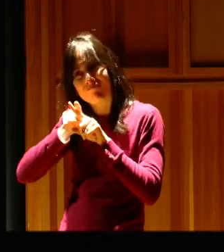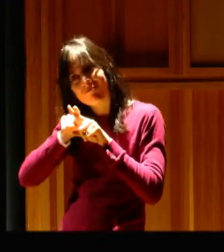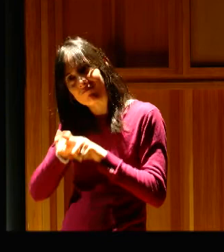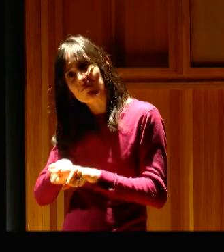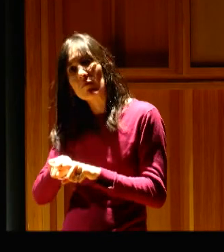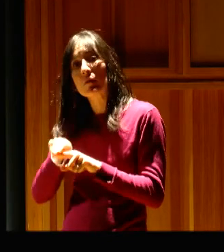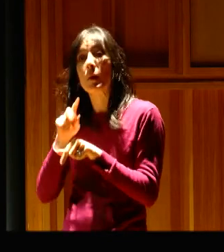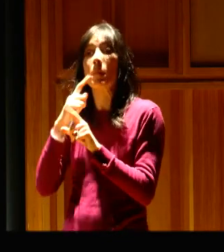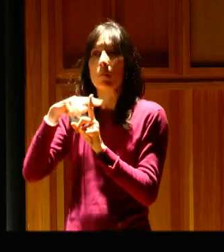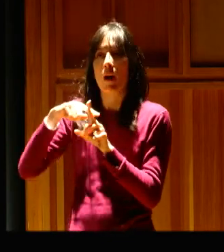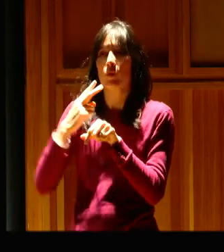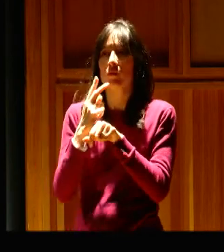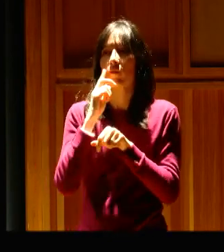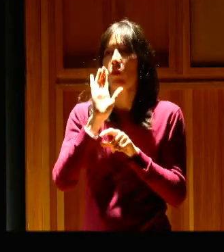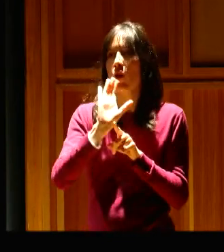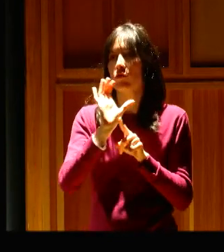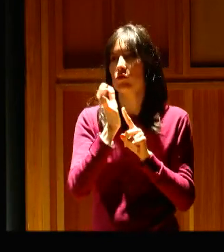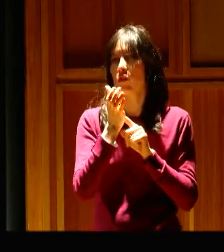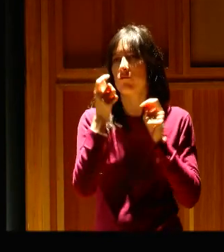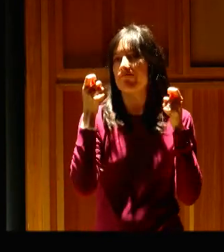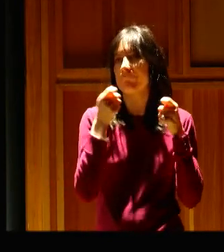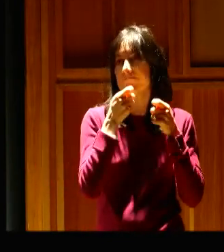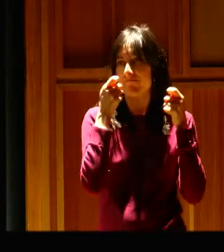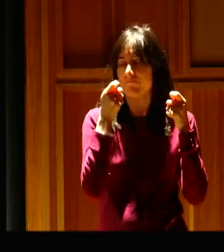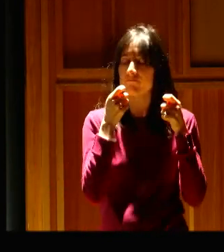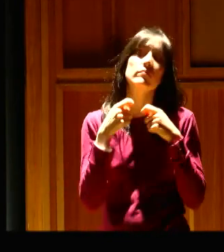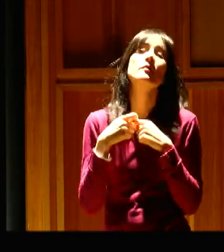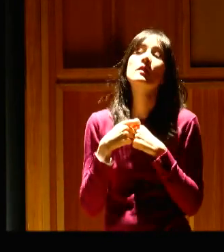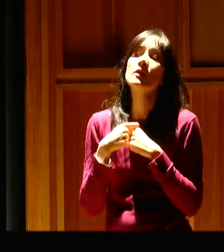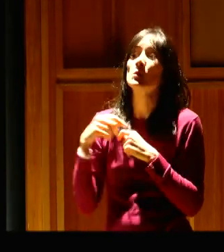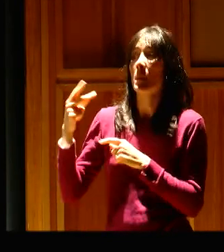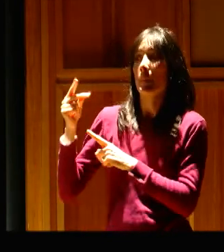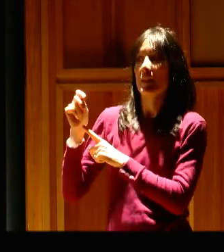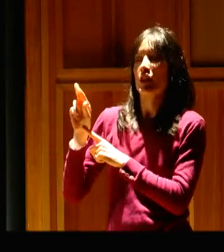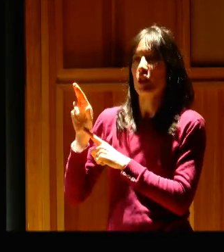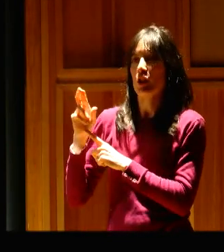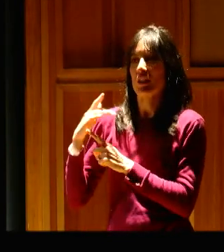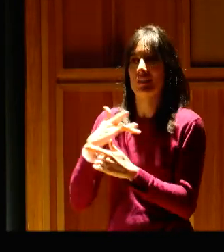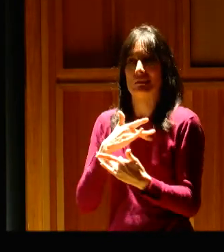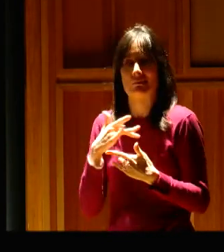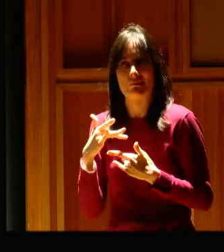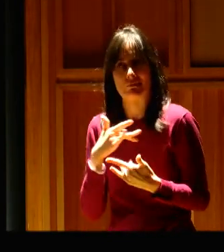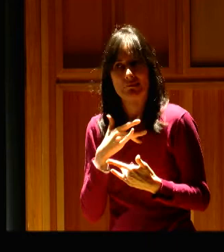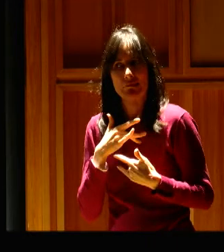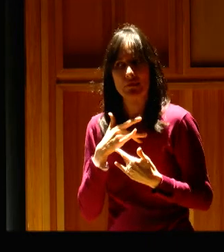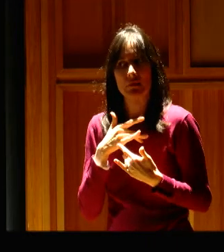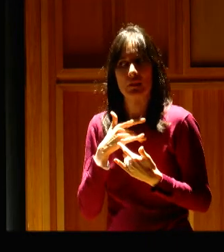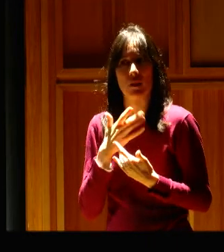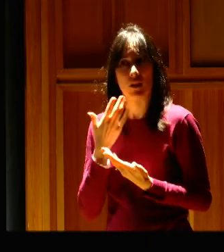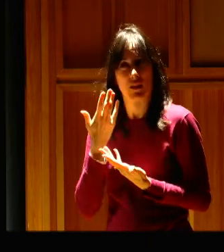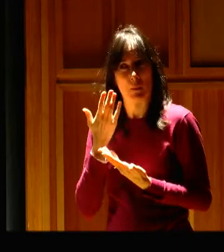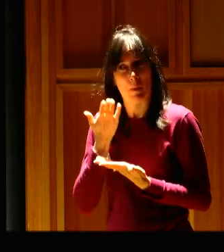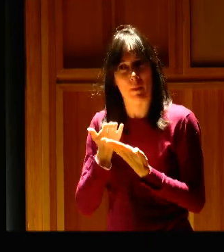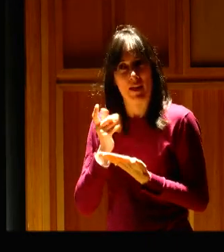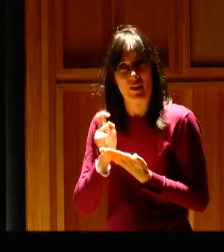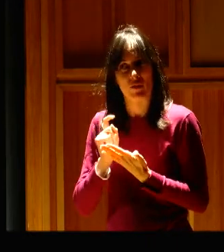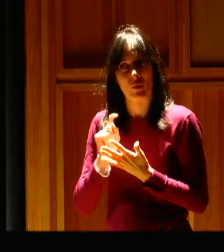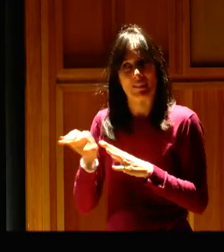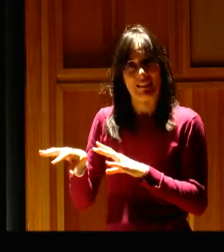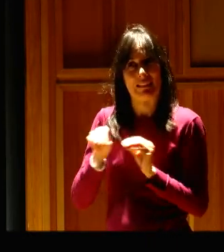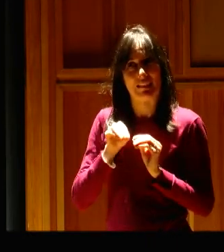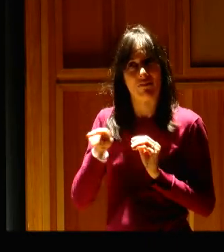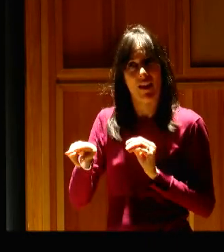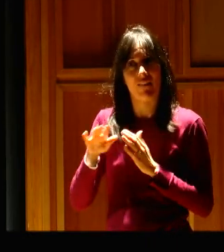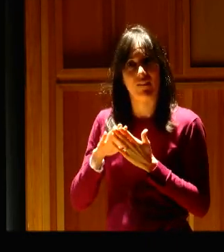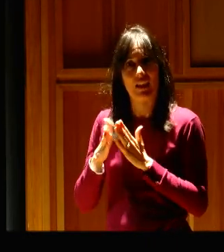cultural ceremonies. Peter shared a fear that his community has of a need to abandon their current village